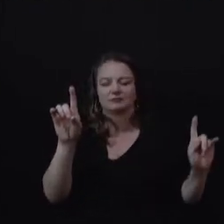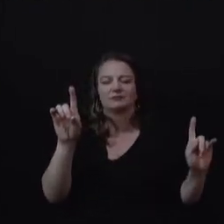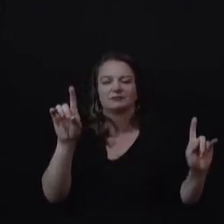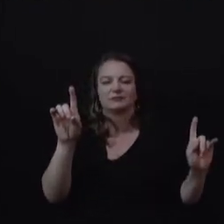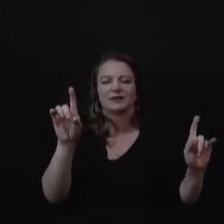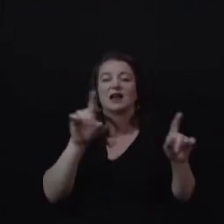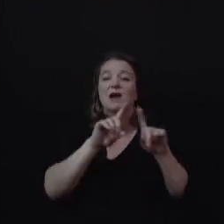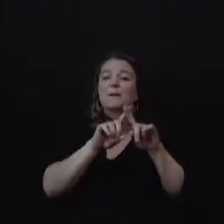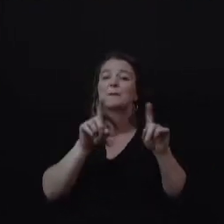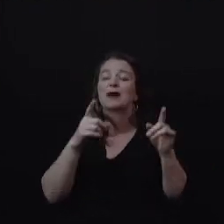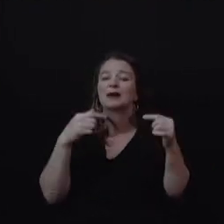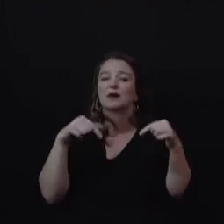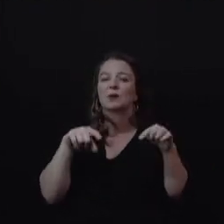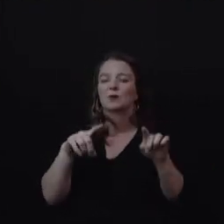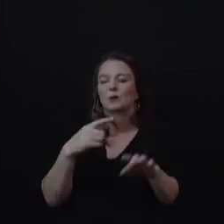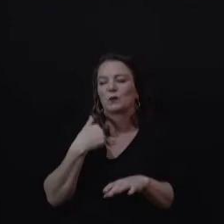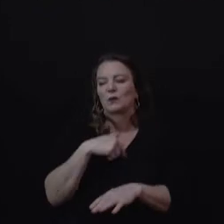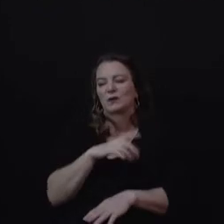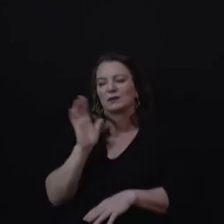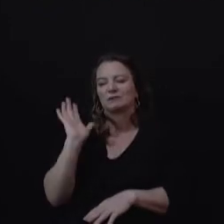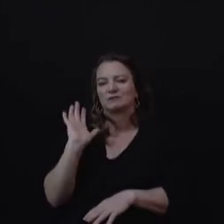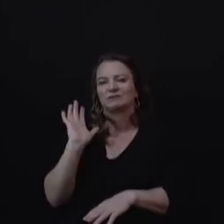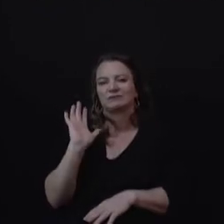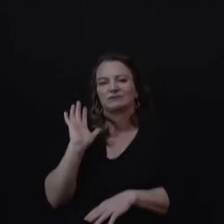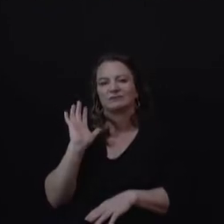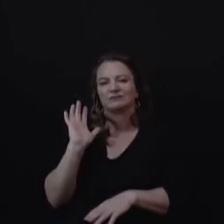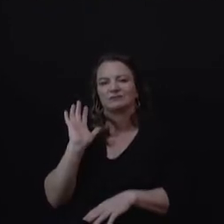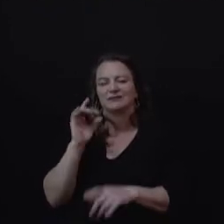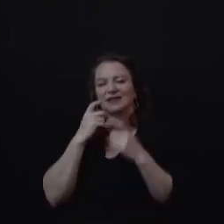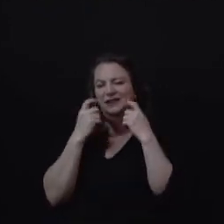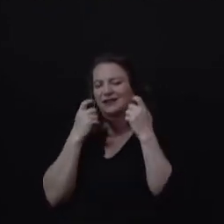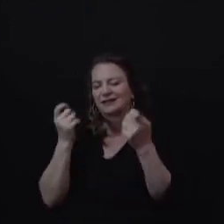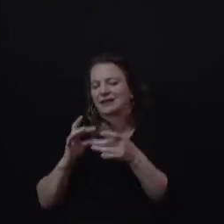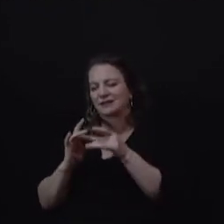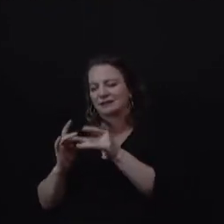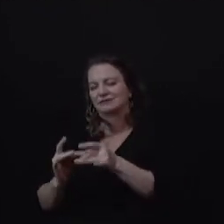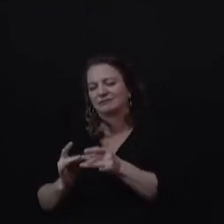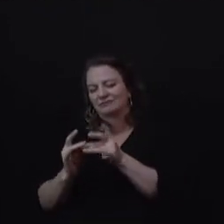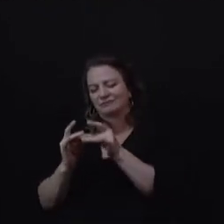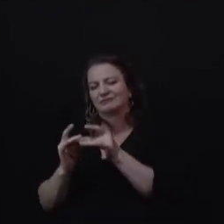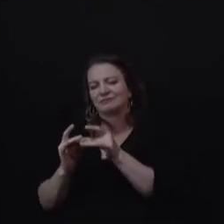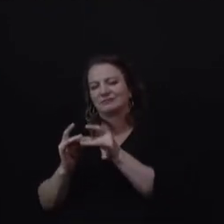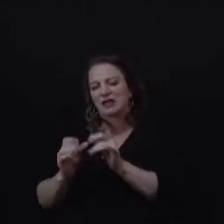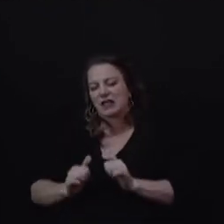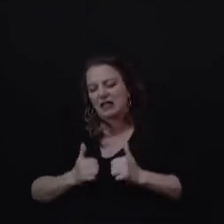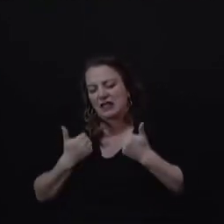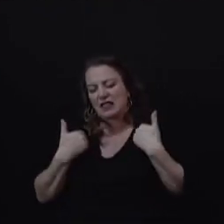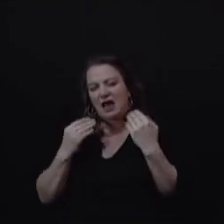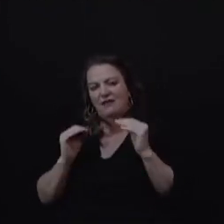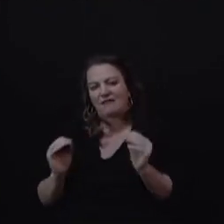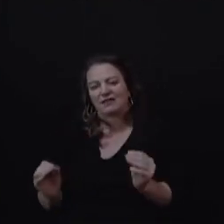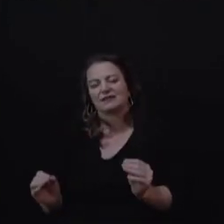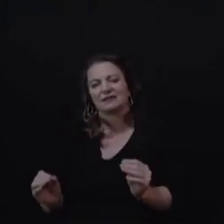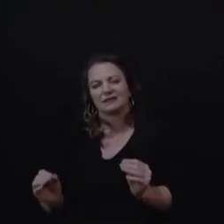But while we were yet in our sin, while we were yet lifeless,